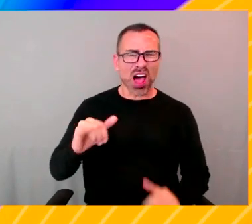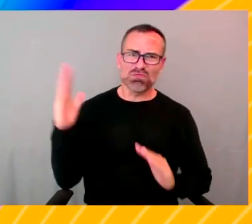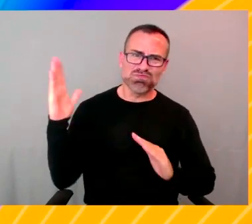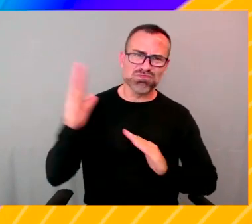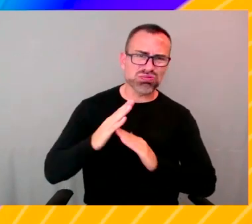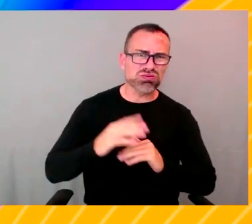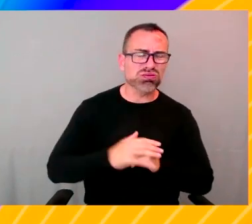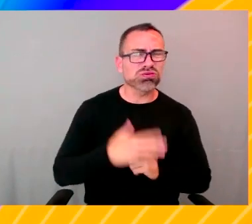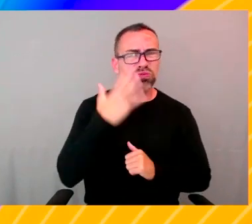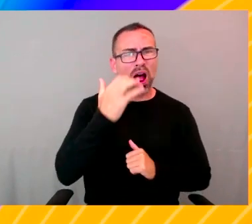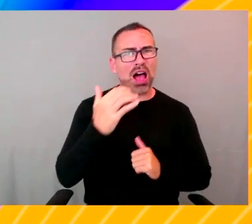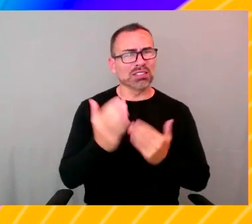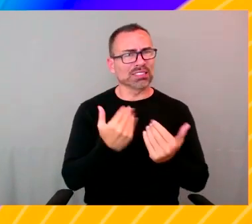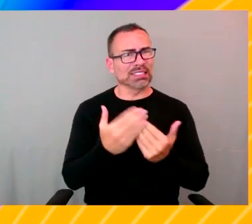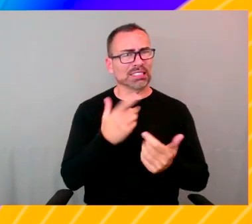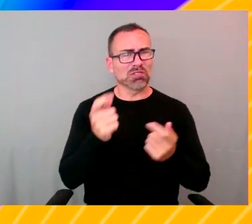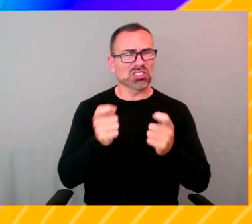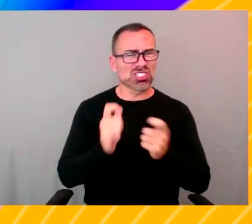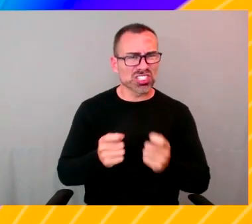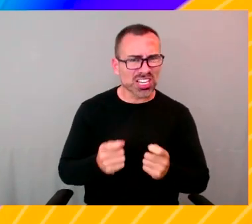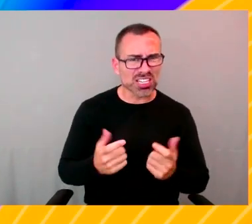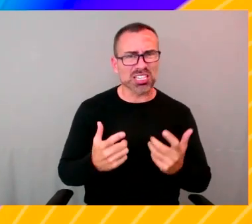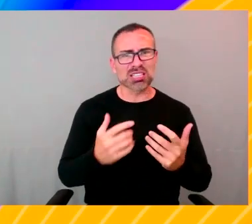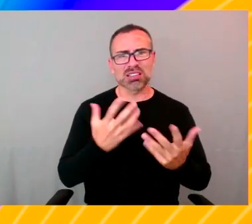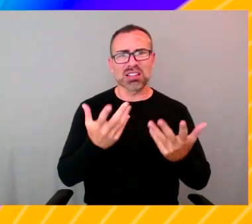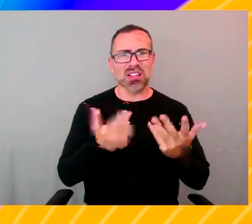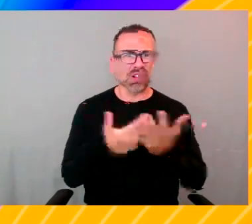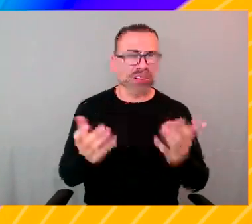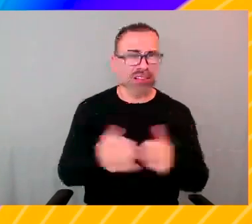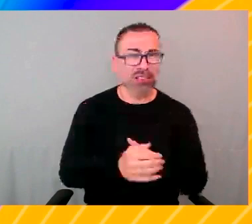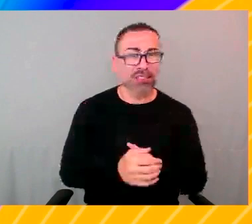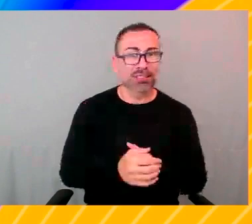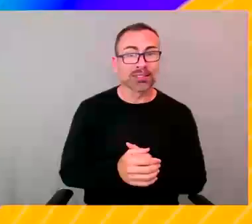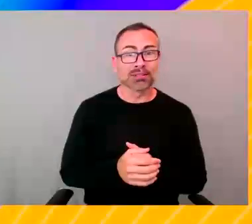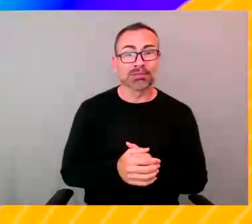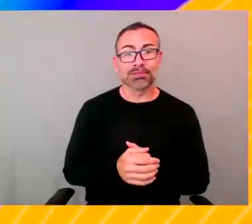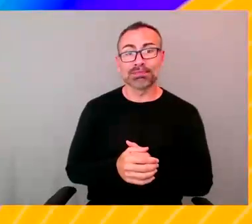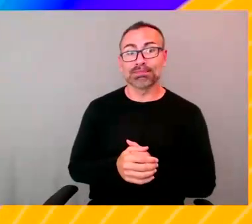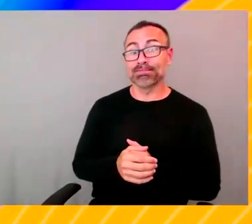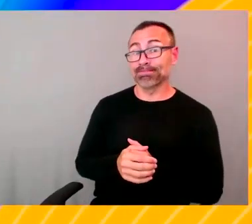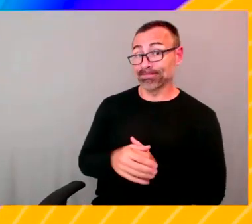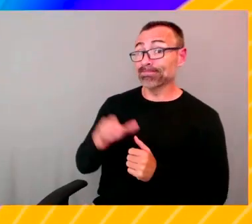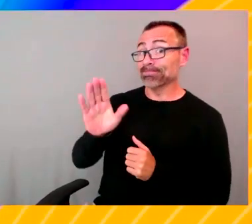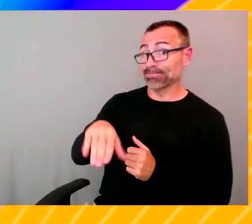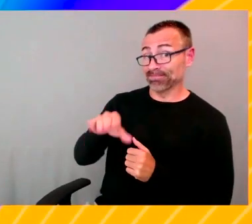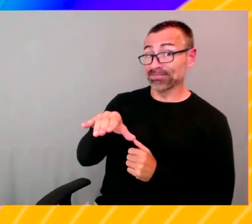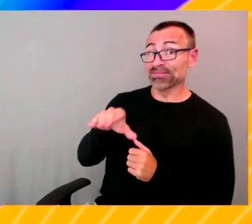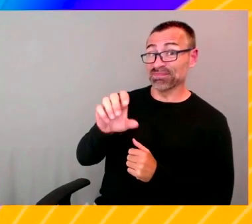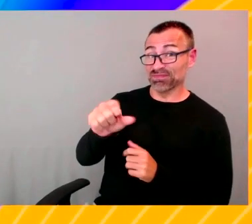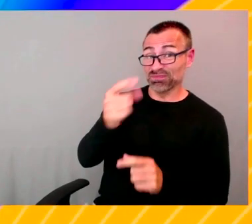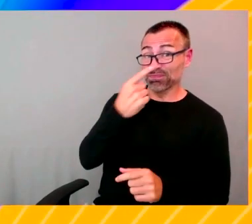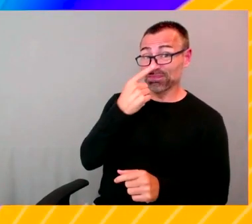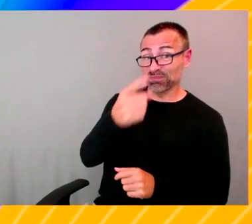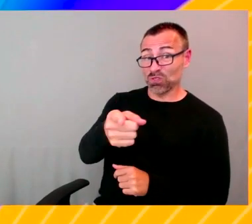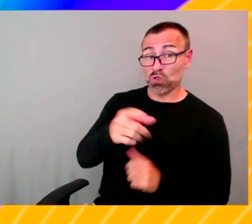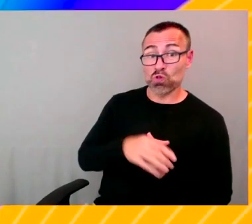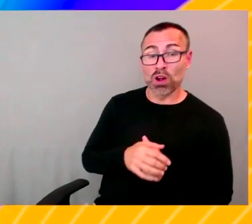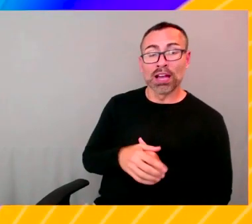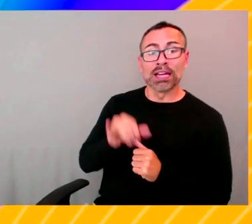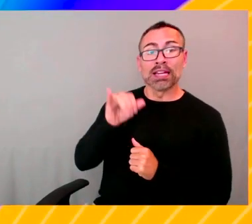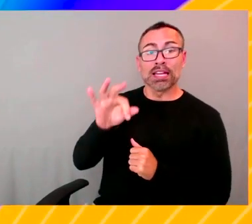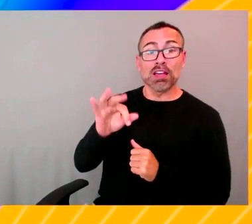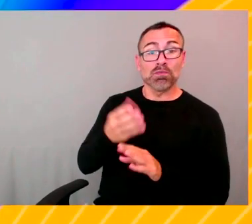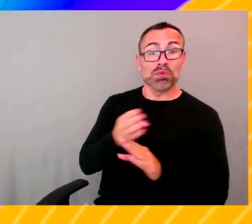kind of things, definitely. Especially when you're going, like you said, from the business side of things to the more technical side of